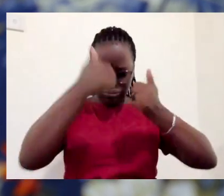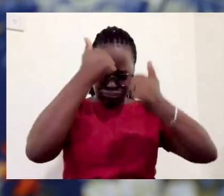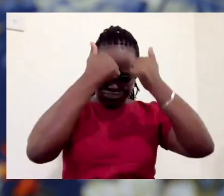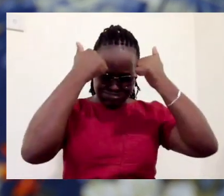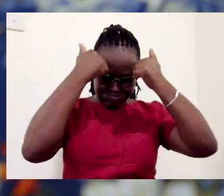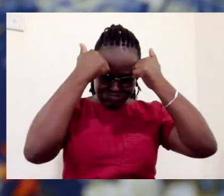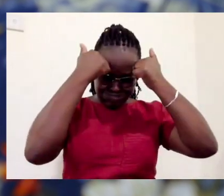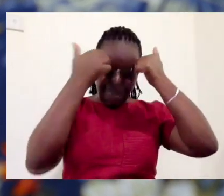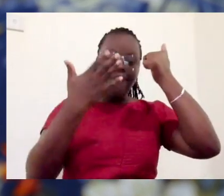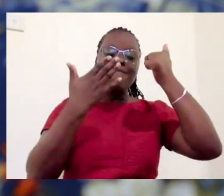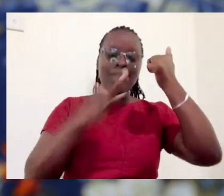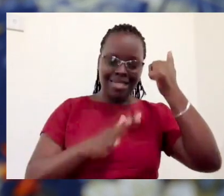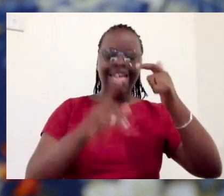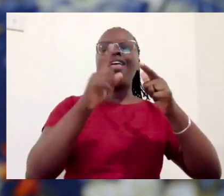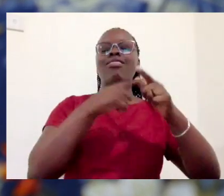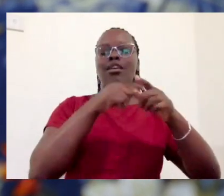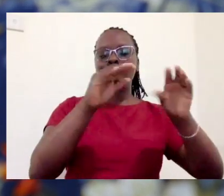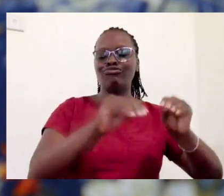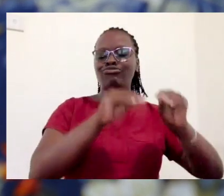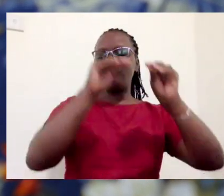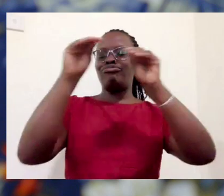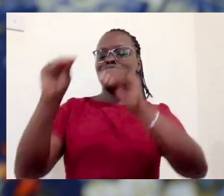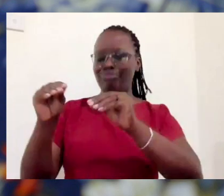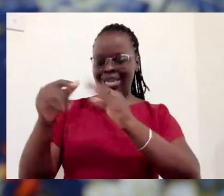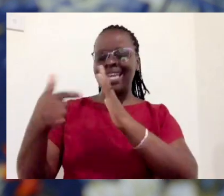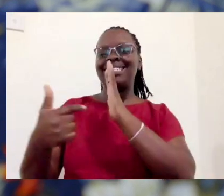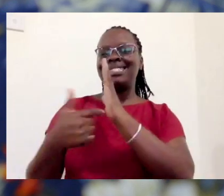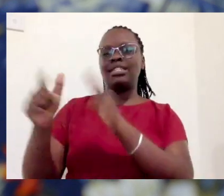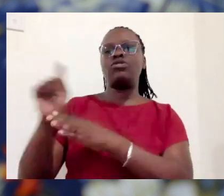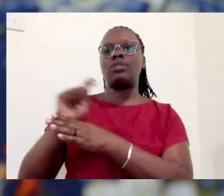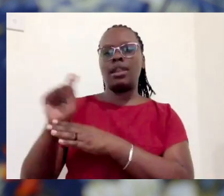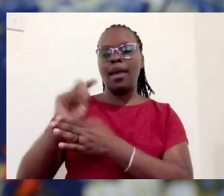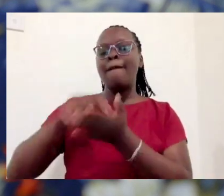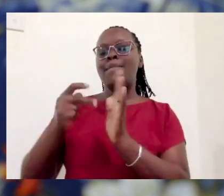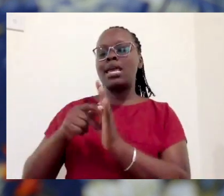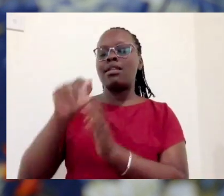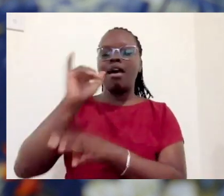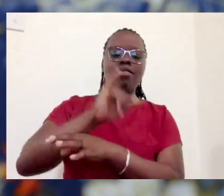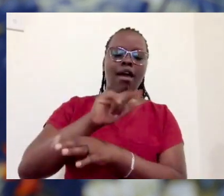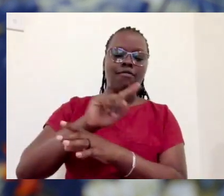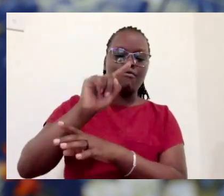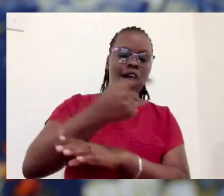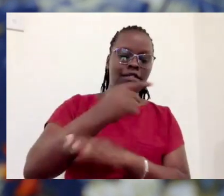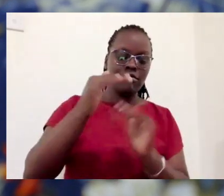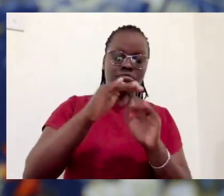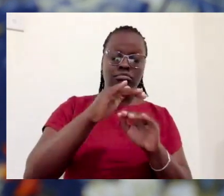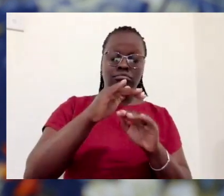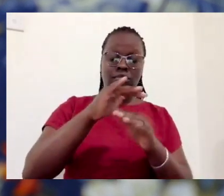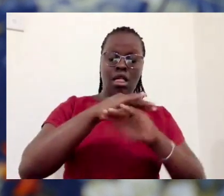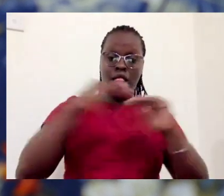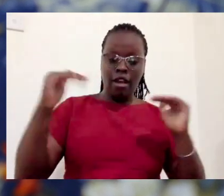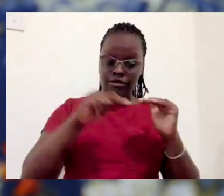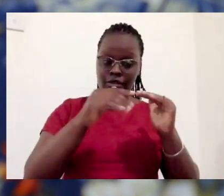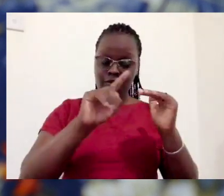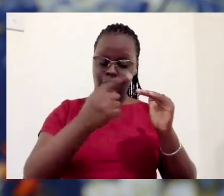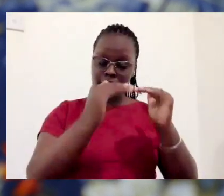we can move them now to actually take the Digitech tech training, because they are competent in these matters of IT. So